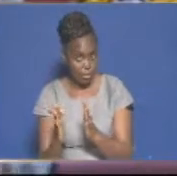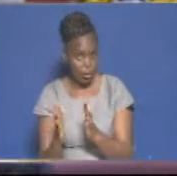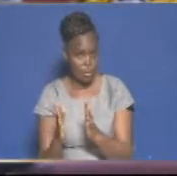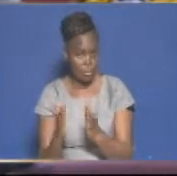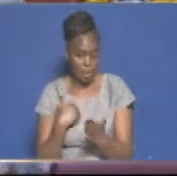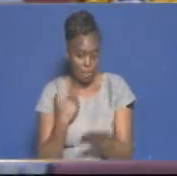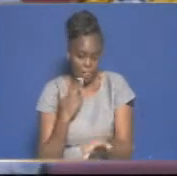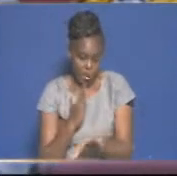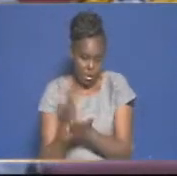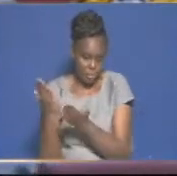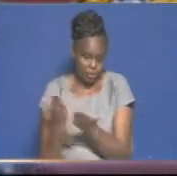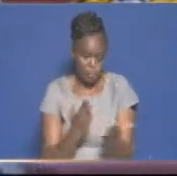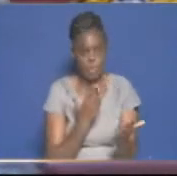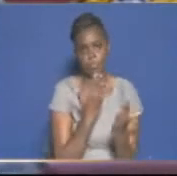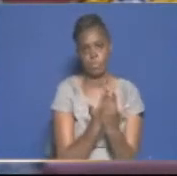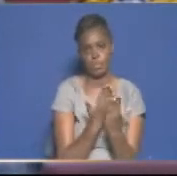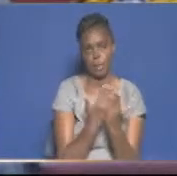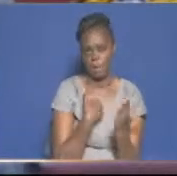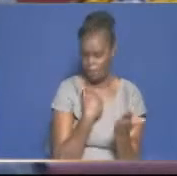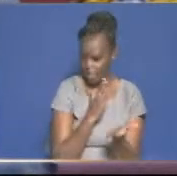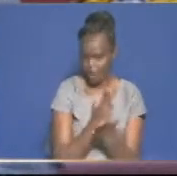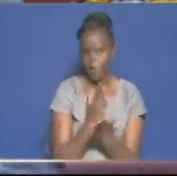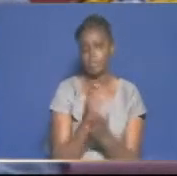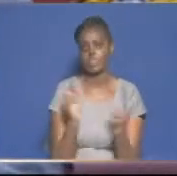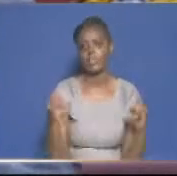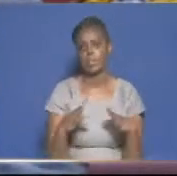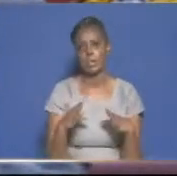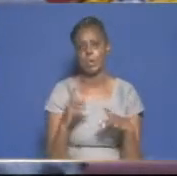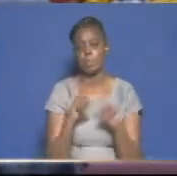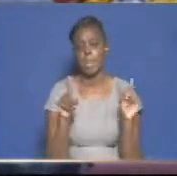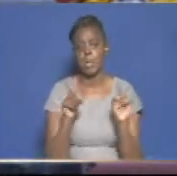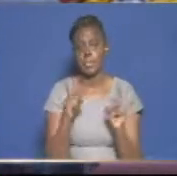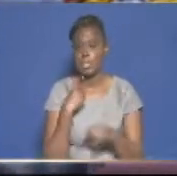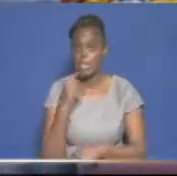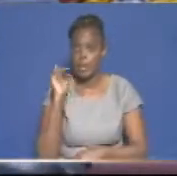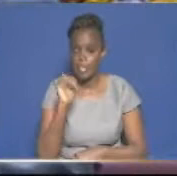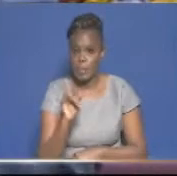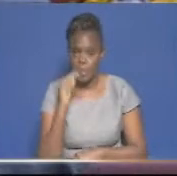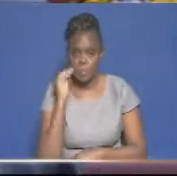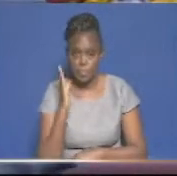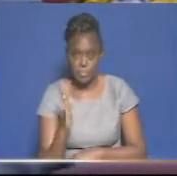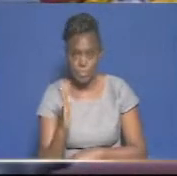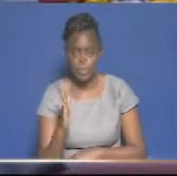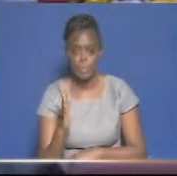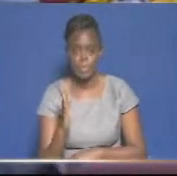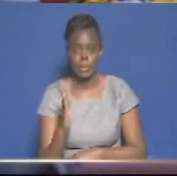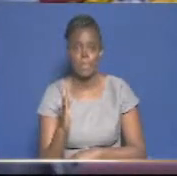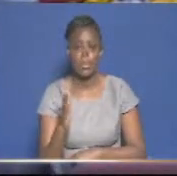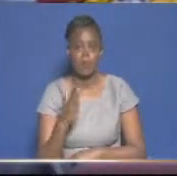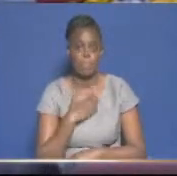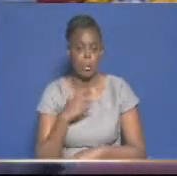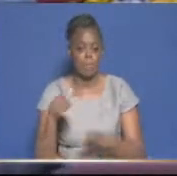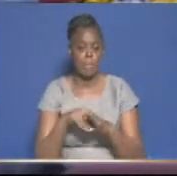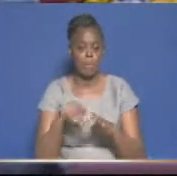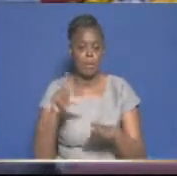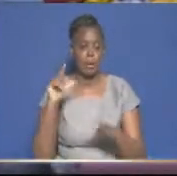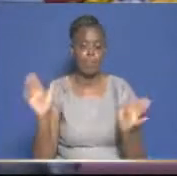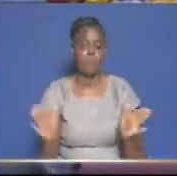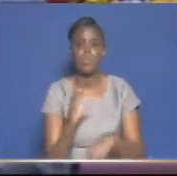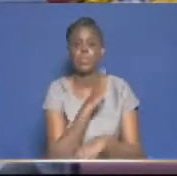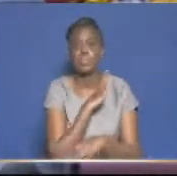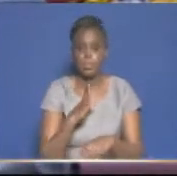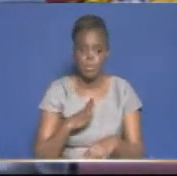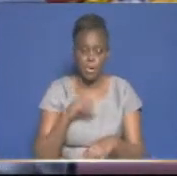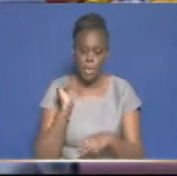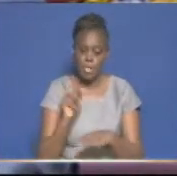right to bring this to our attention. But I can tell you, Mr. Speaker, as a member of the Justice and Legal Affairs Committee, this matter should